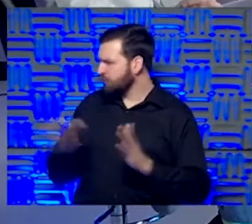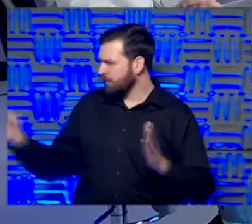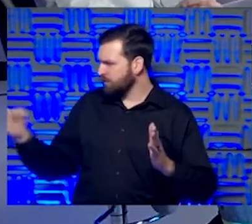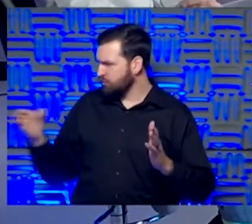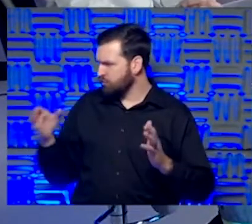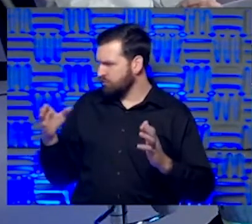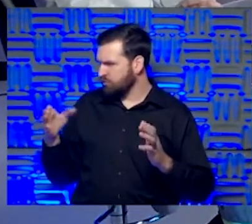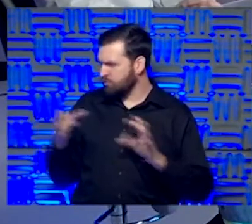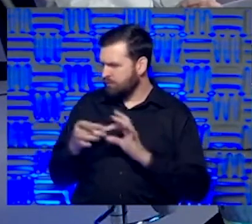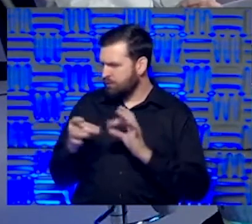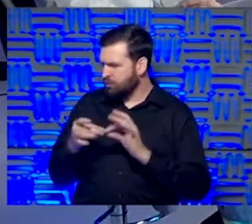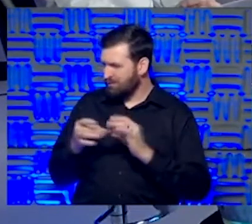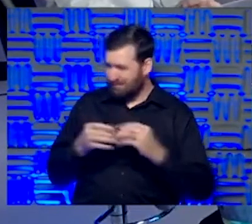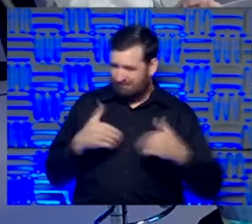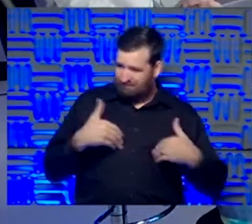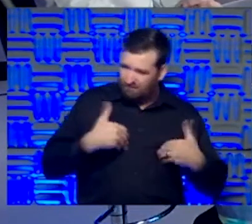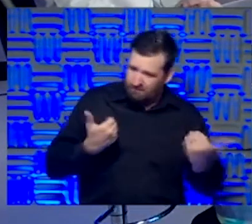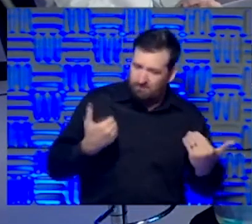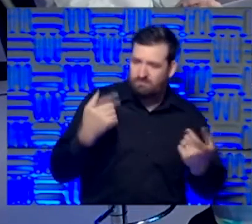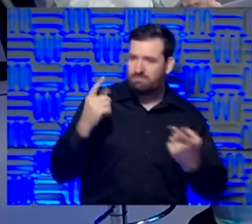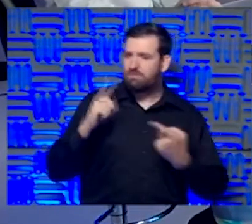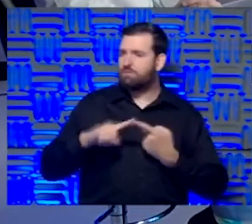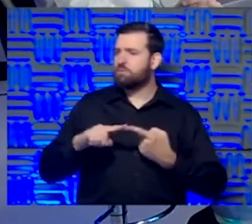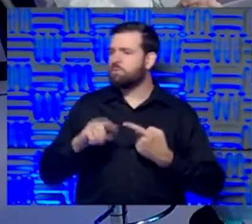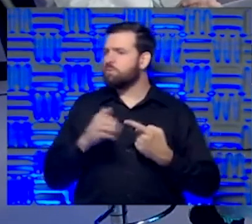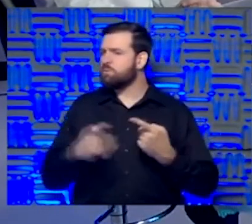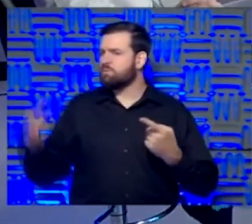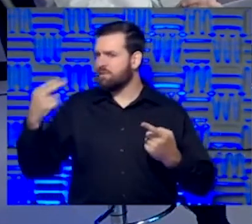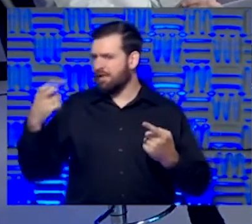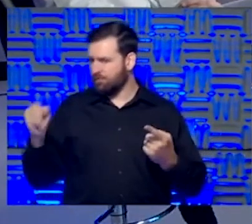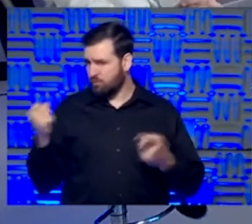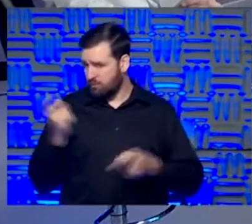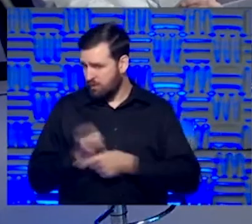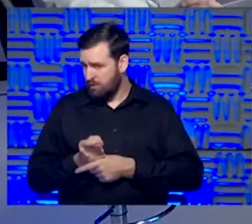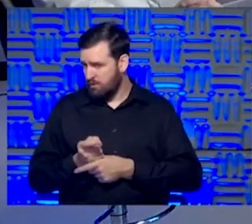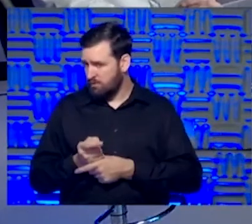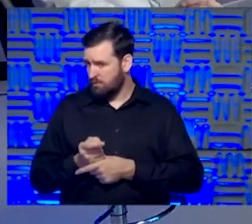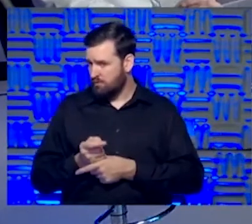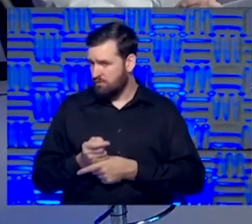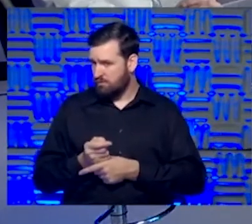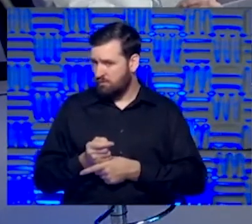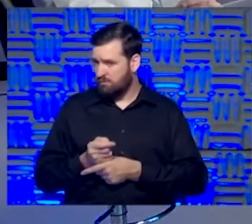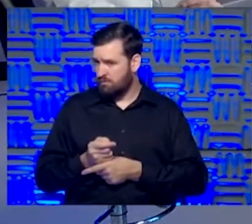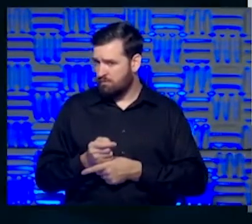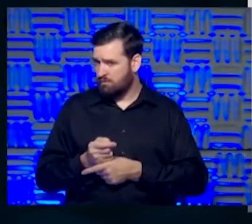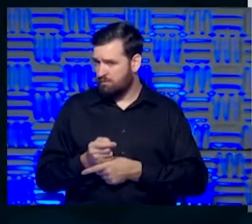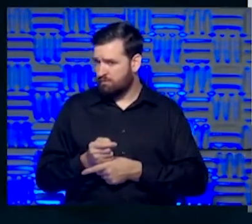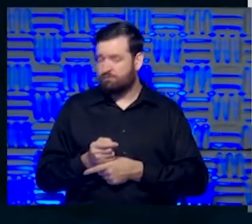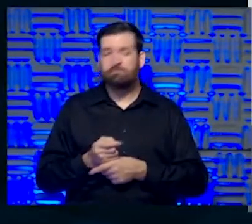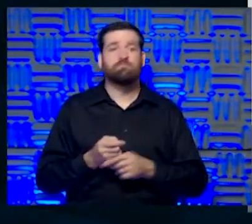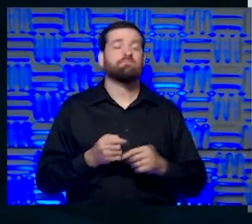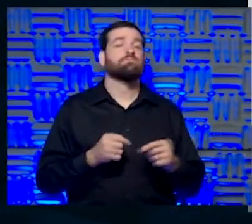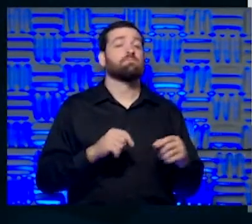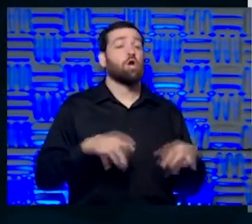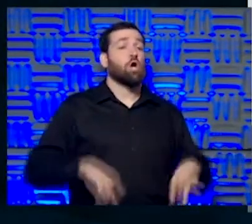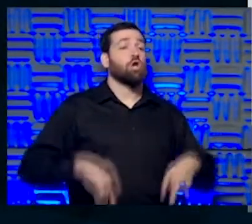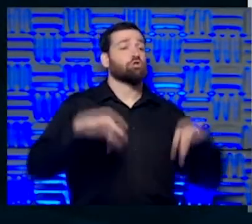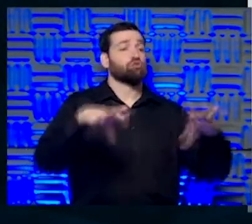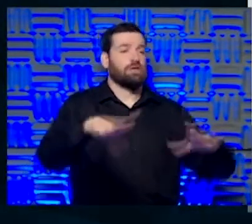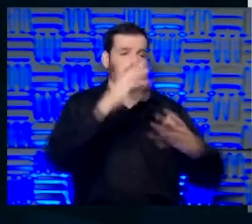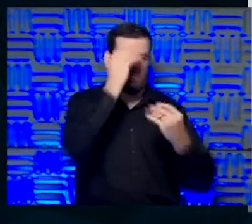very young children up through high school, I think. Is that right? In the Australian data, it